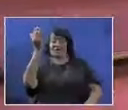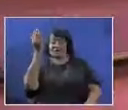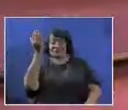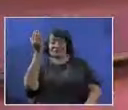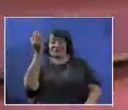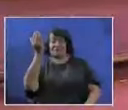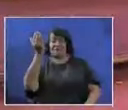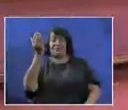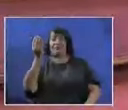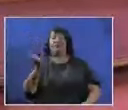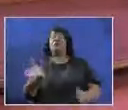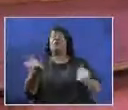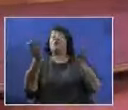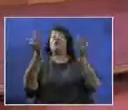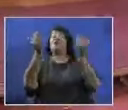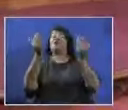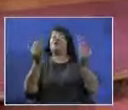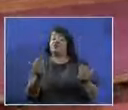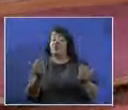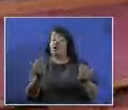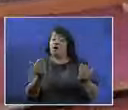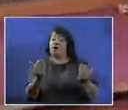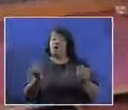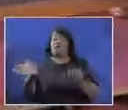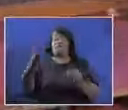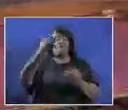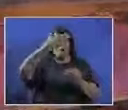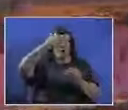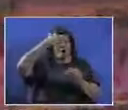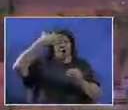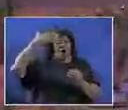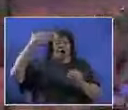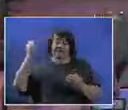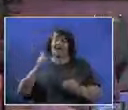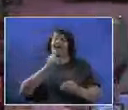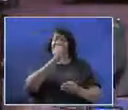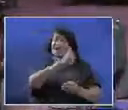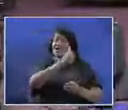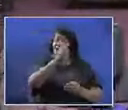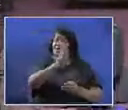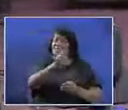Hey, so forget about him.